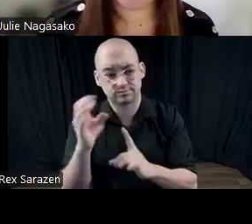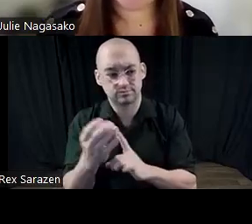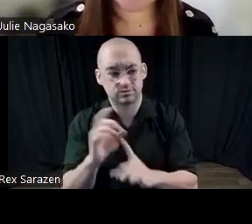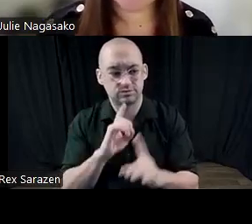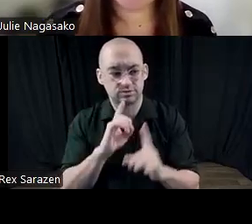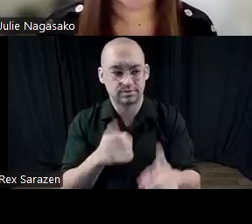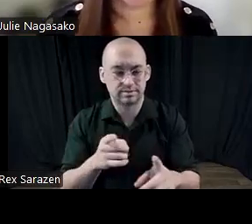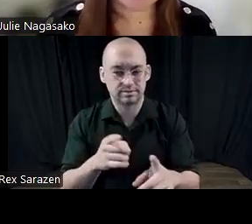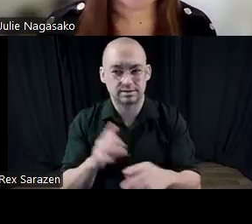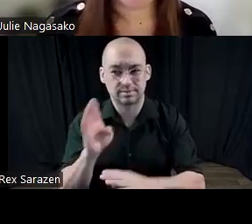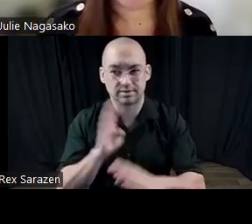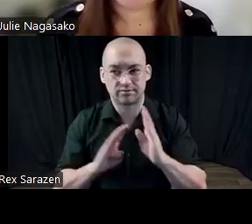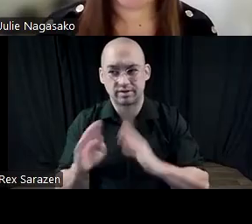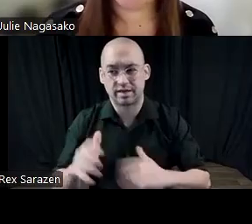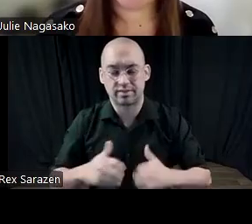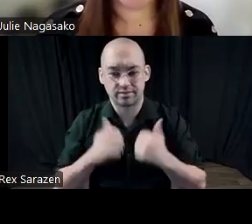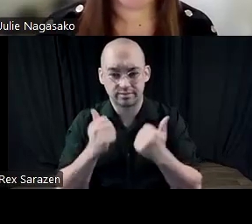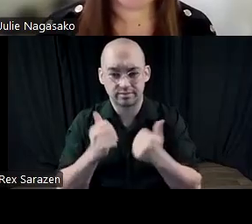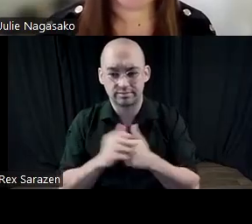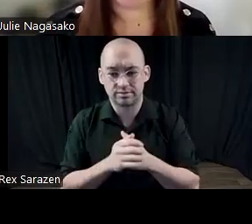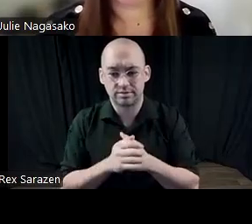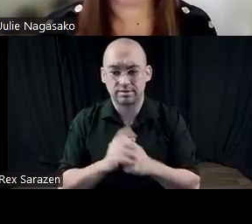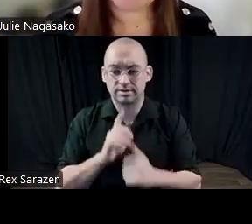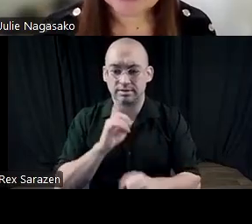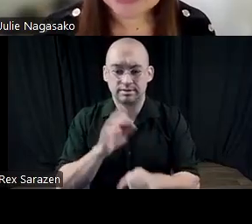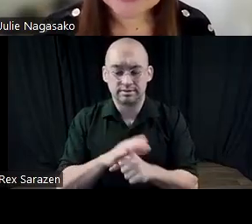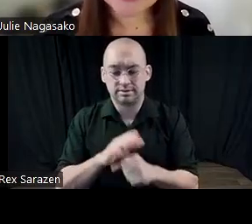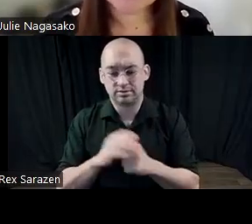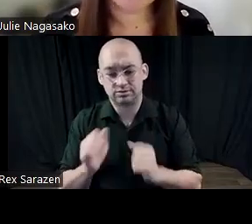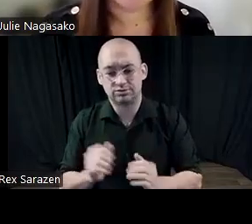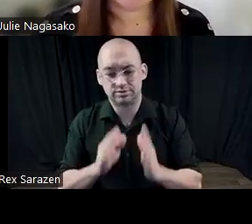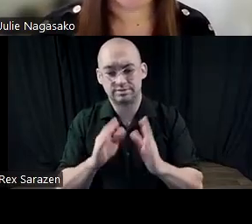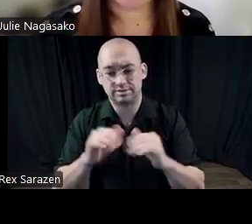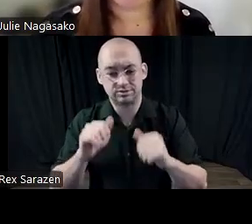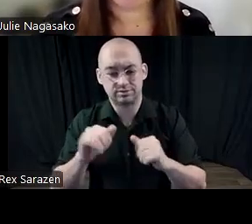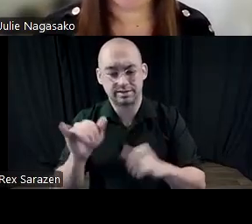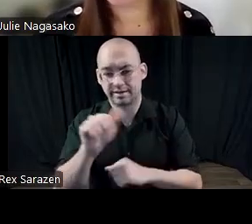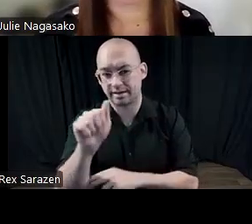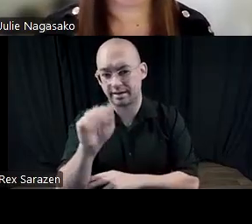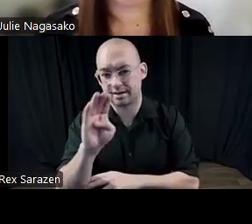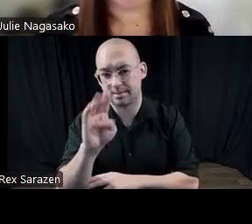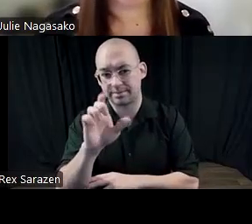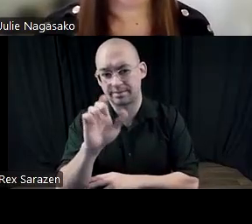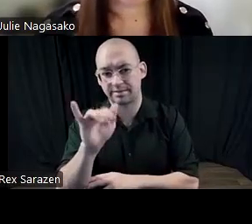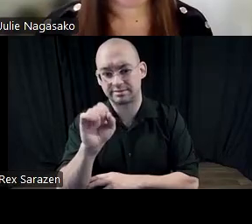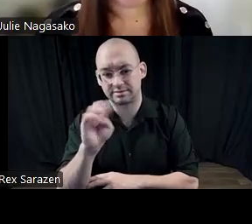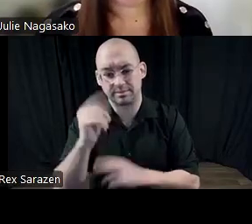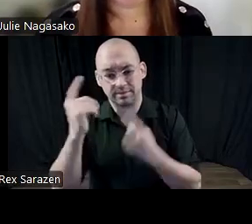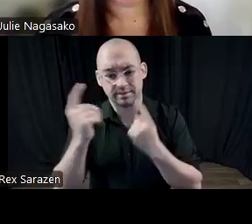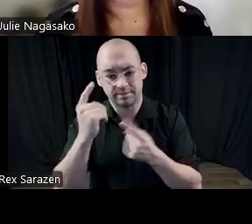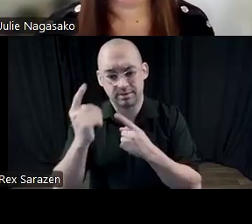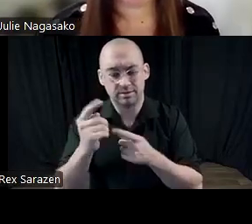in behavioral health, and then definitely addressing issues like ableism, and also considering